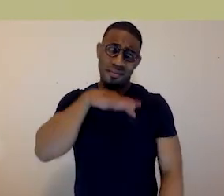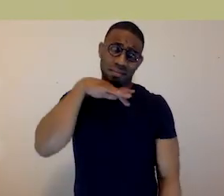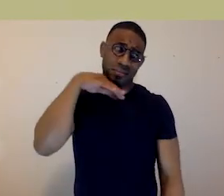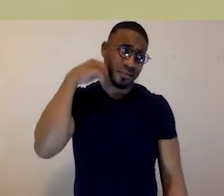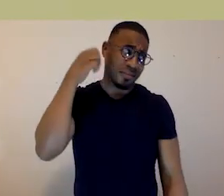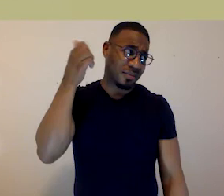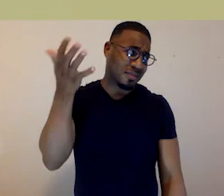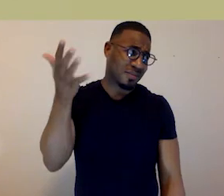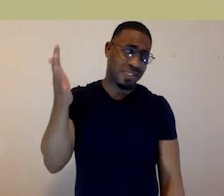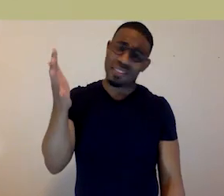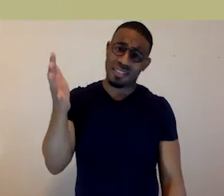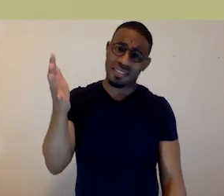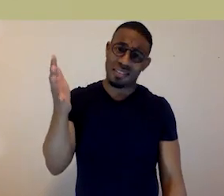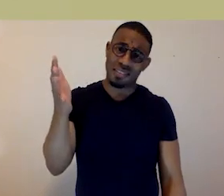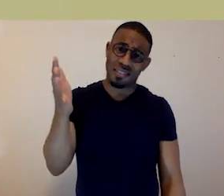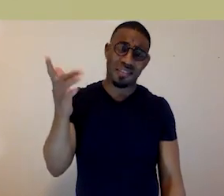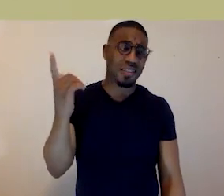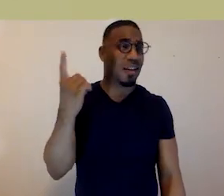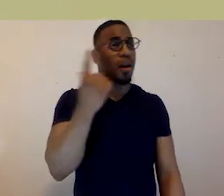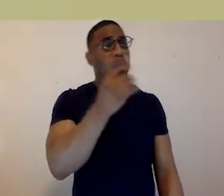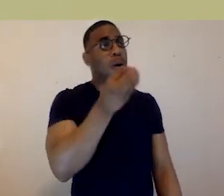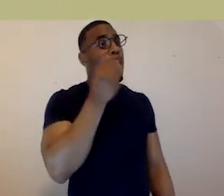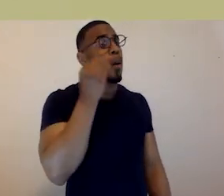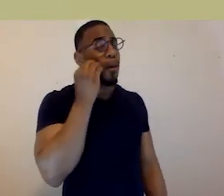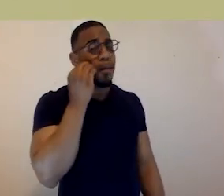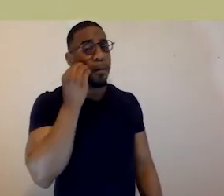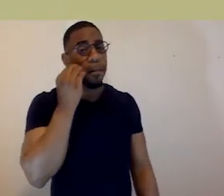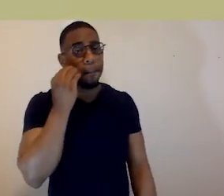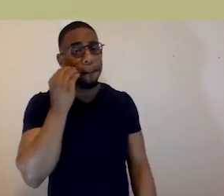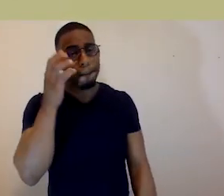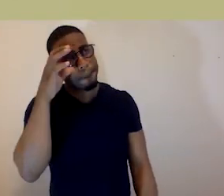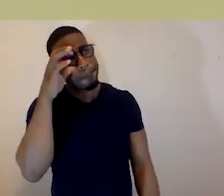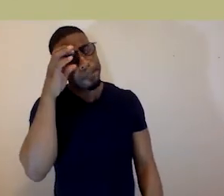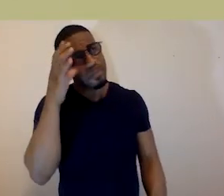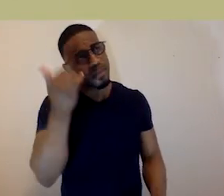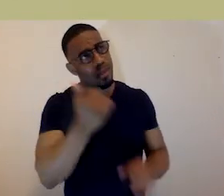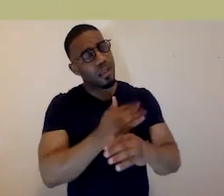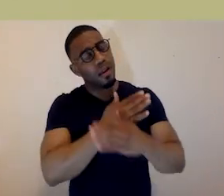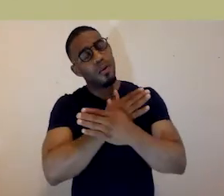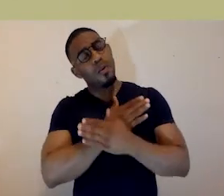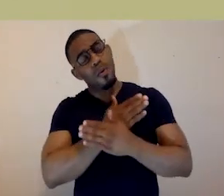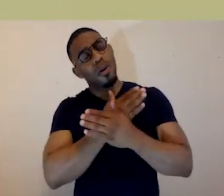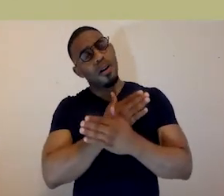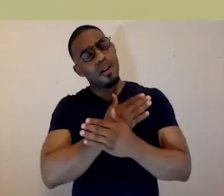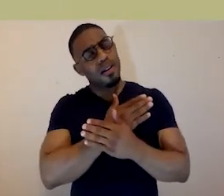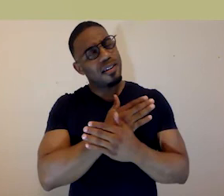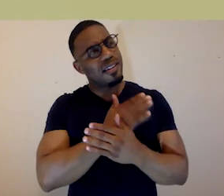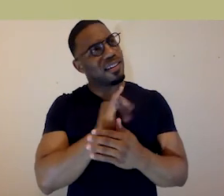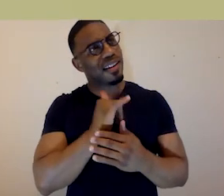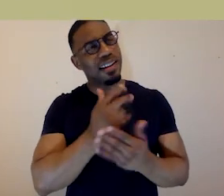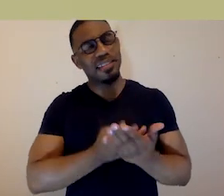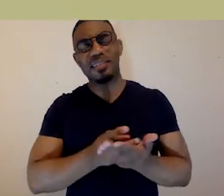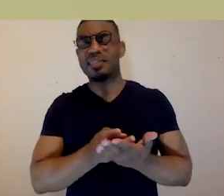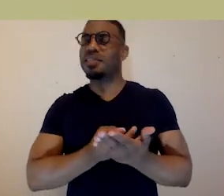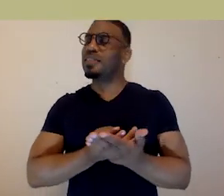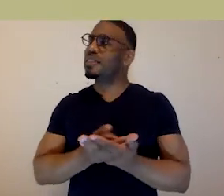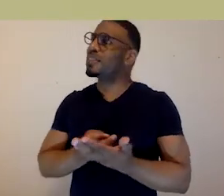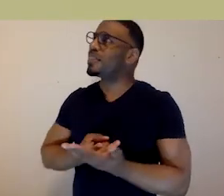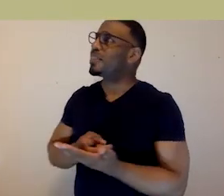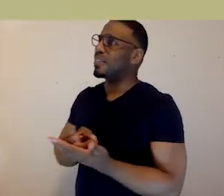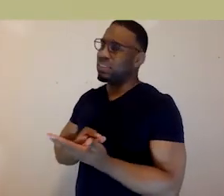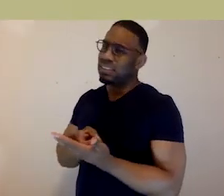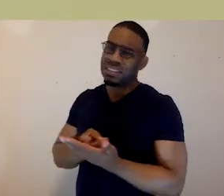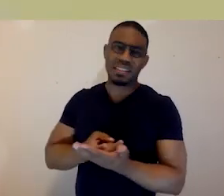day. I went home, tried to get some rest, but I could barely sleep